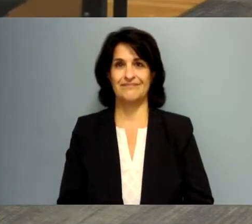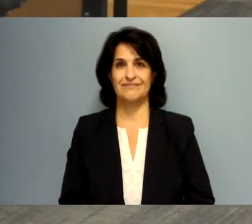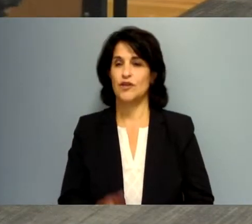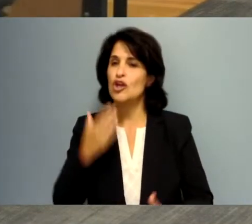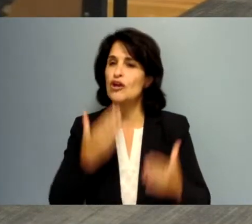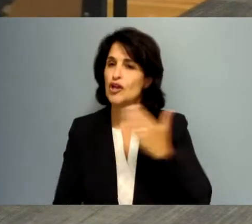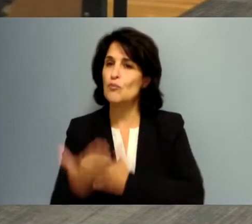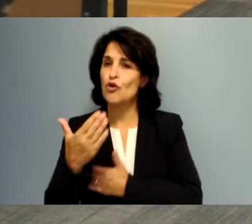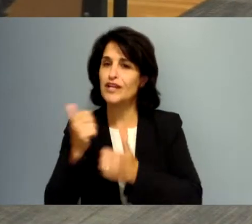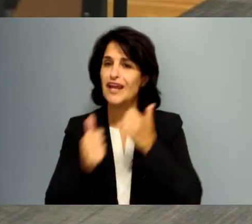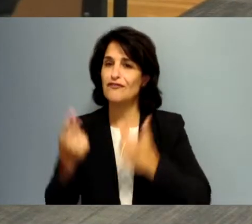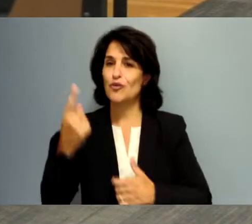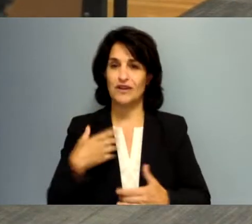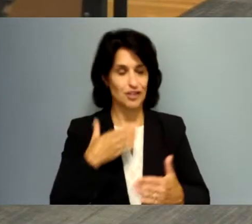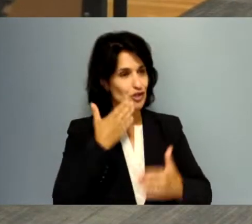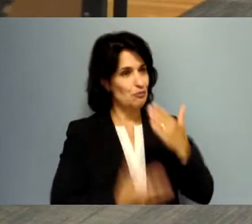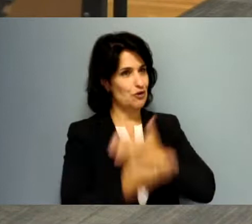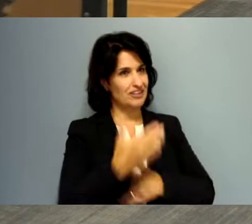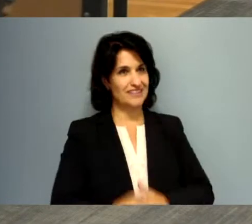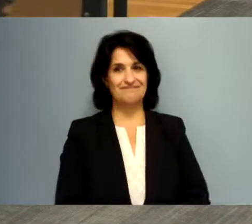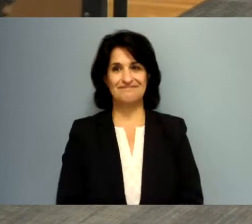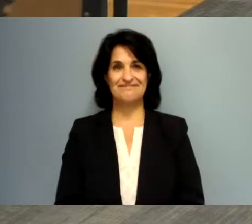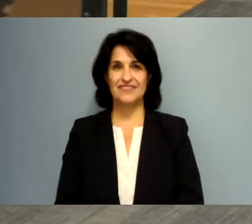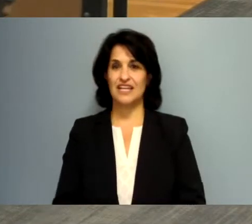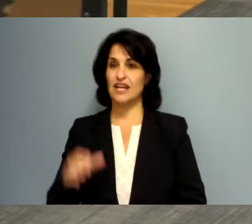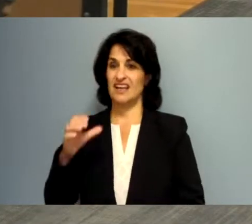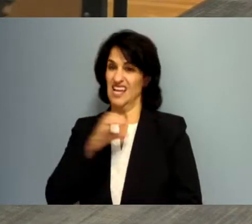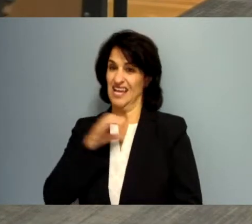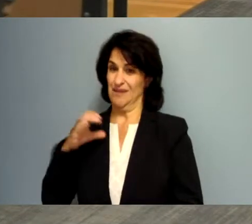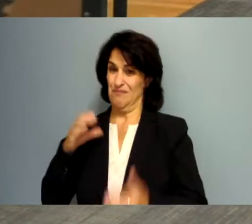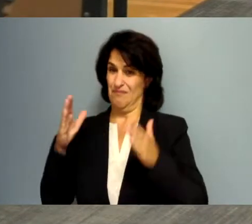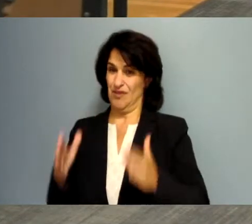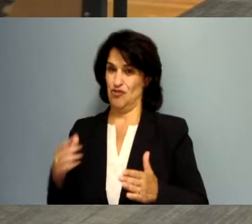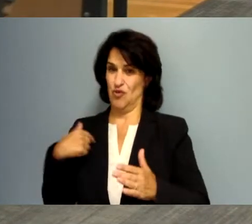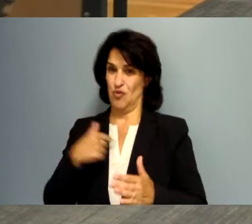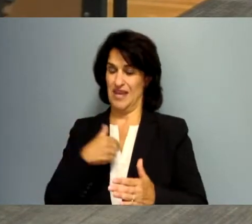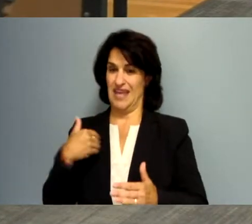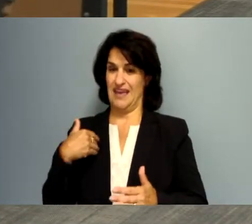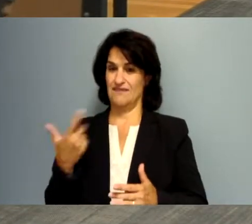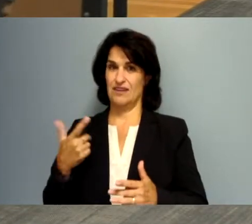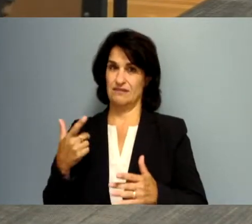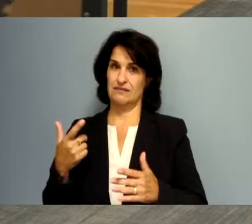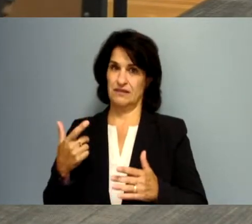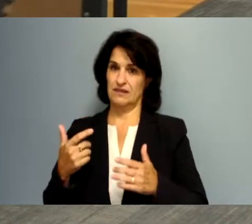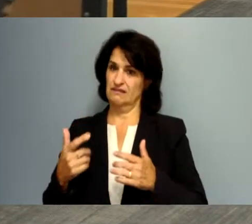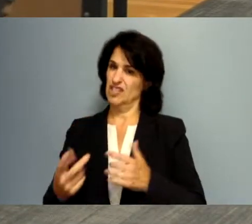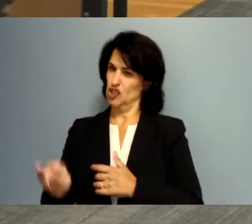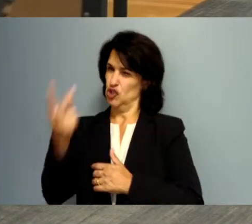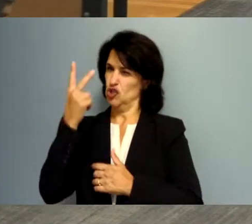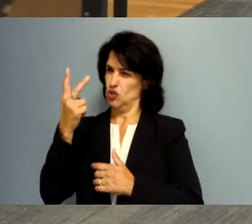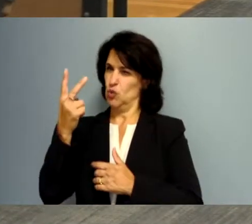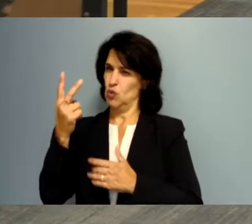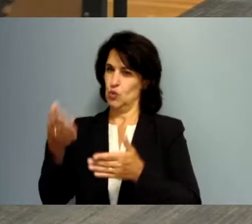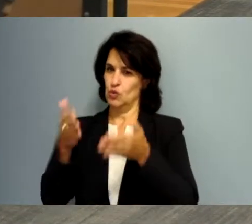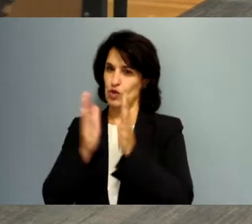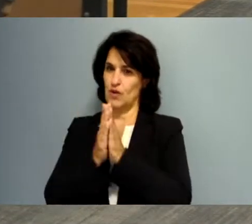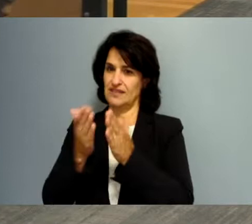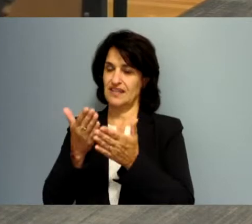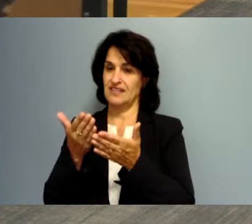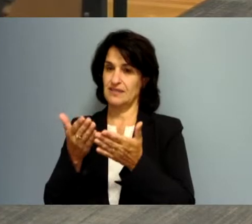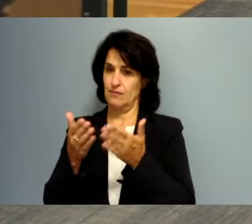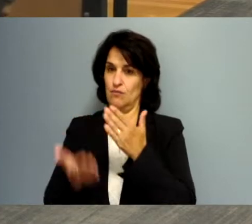Morning, everybody. Good morning. Commissioner, we have primarily two requests this morning. We want to